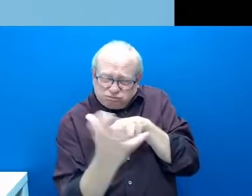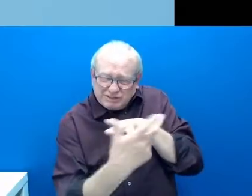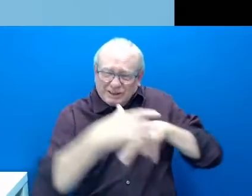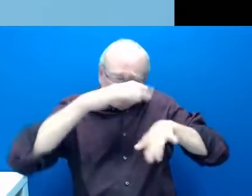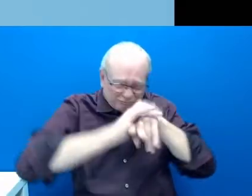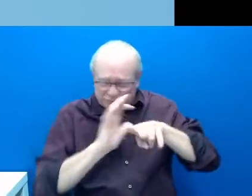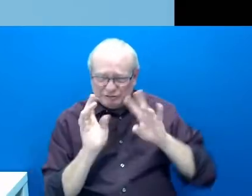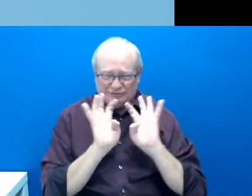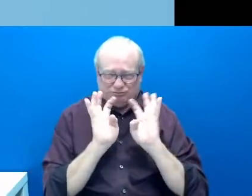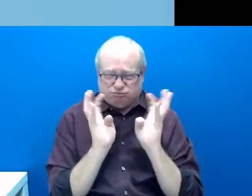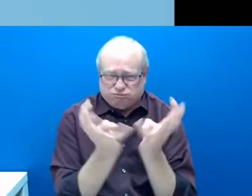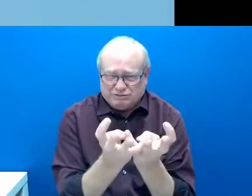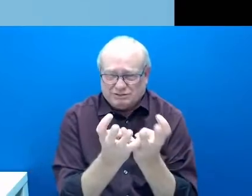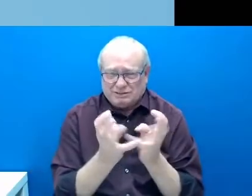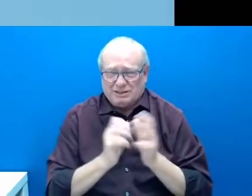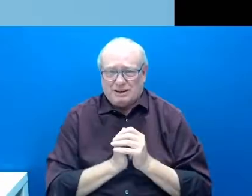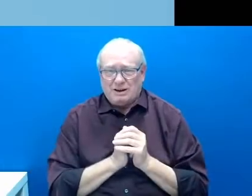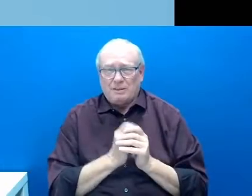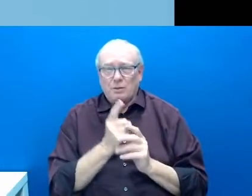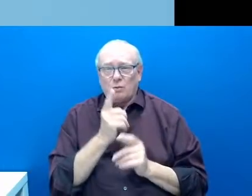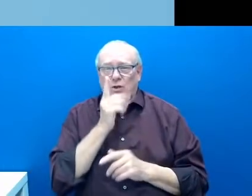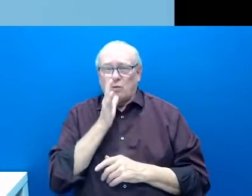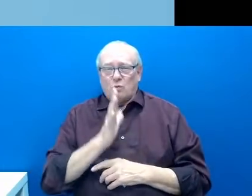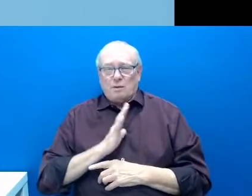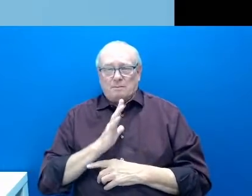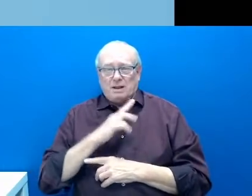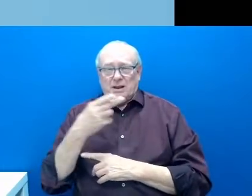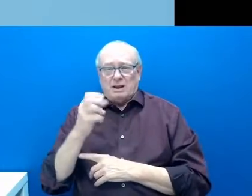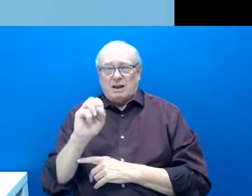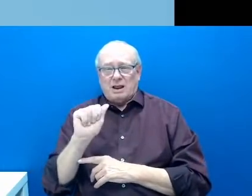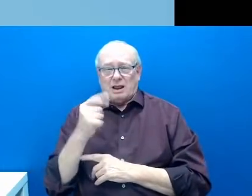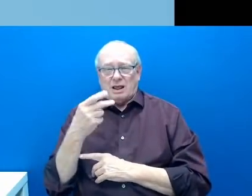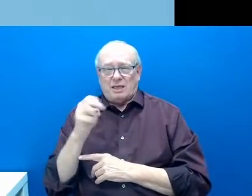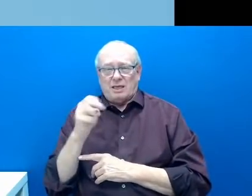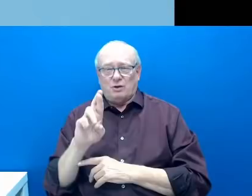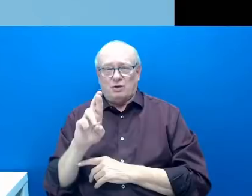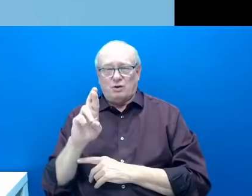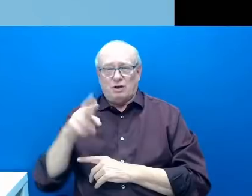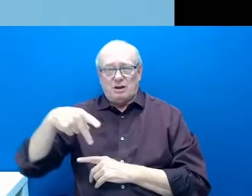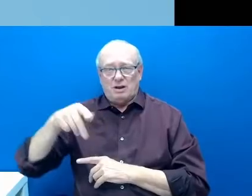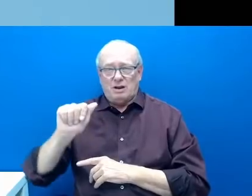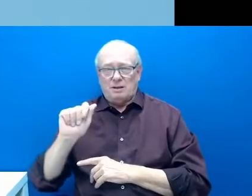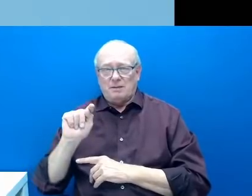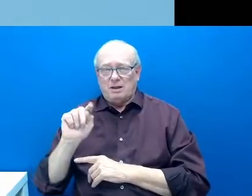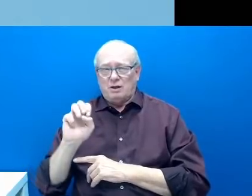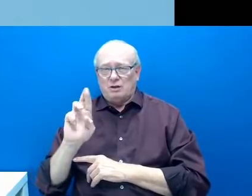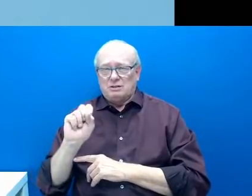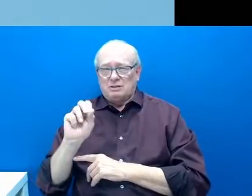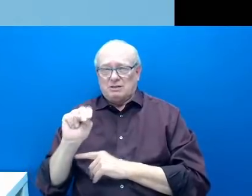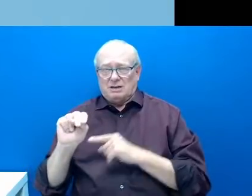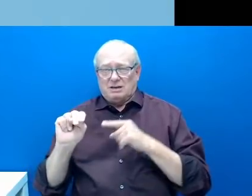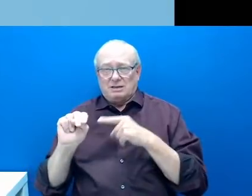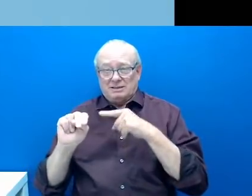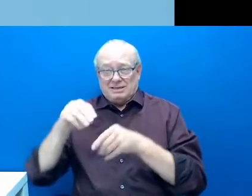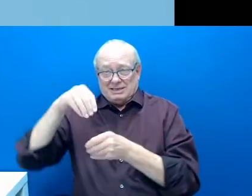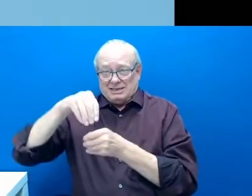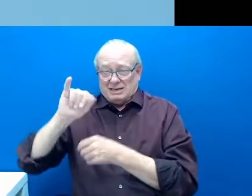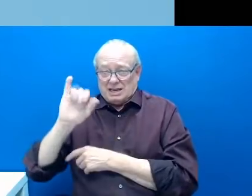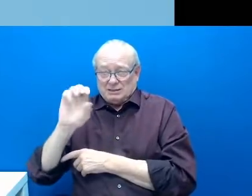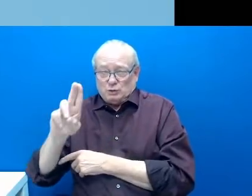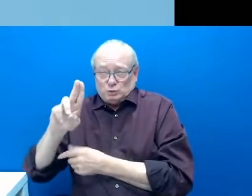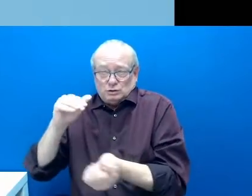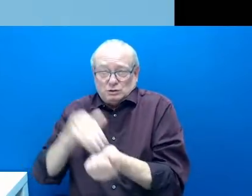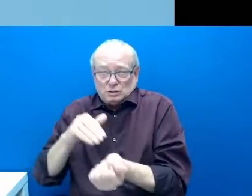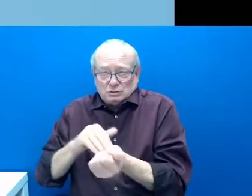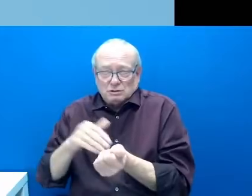doctor, who has taken a sabbatical year to photograph and